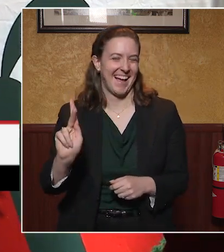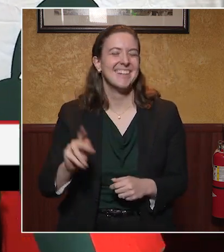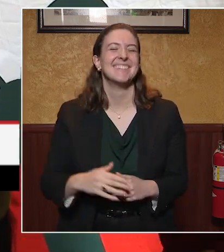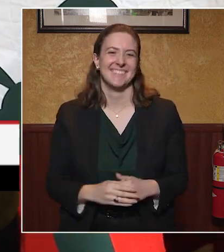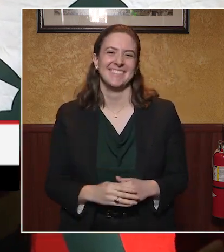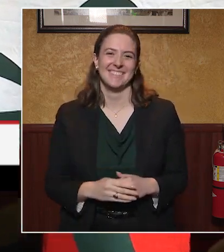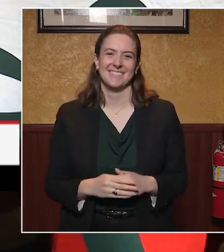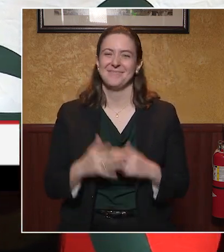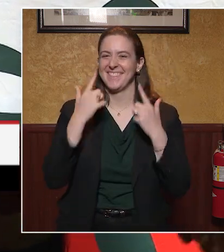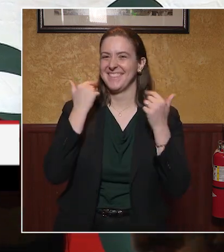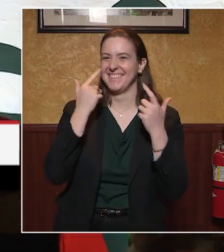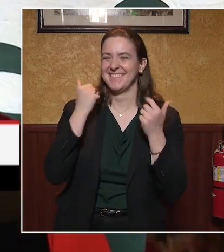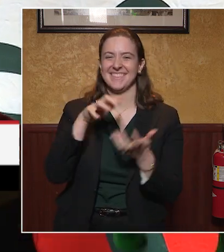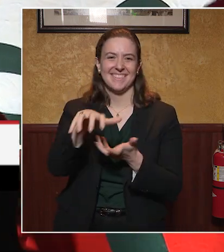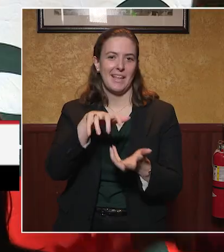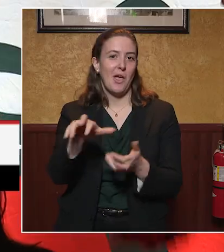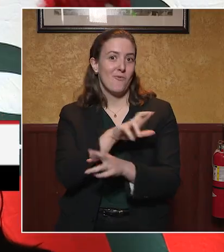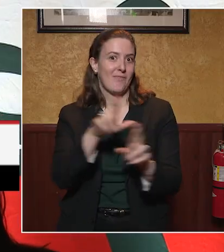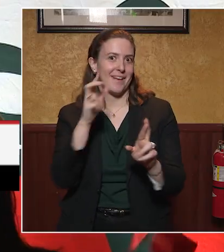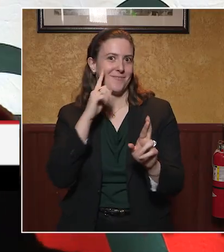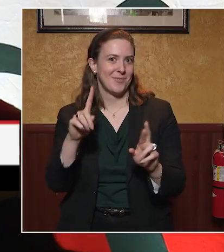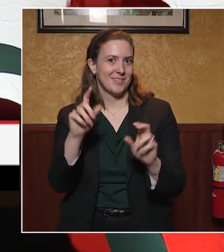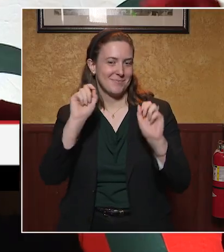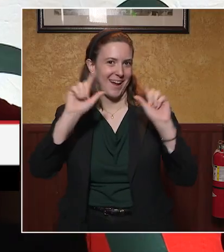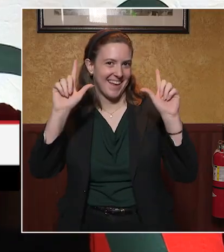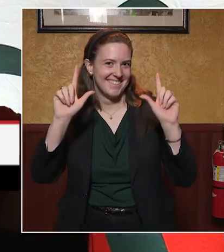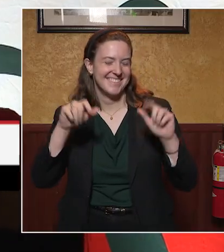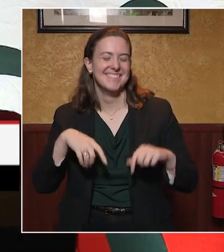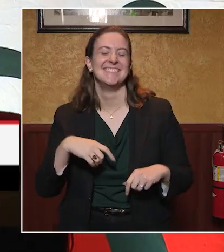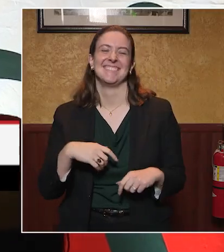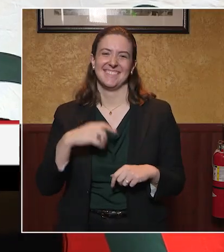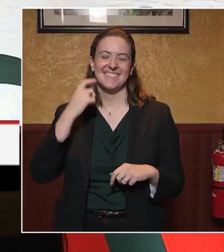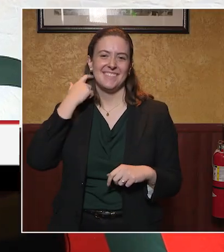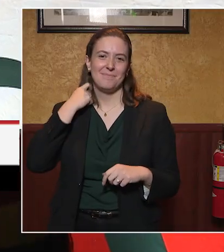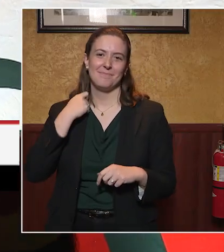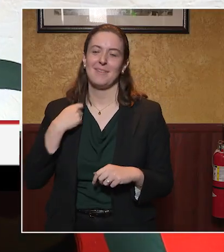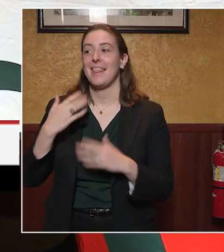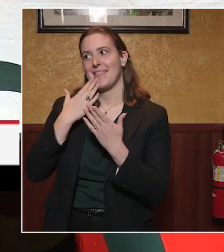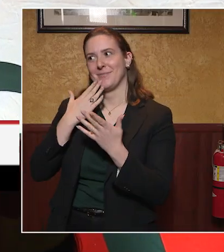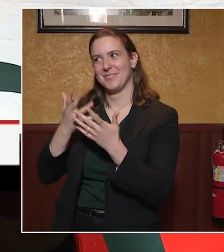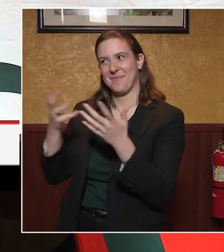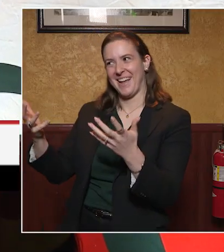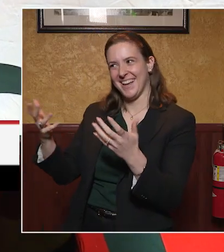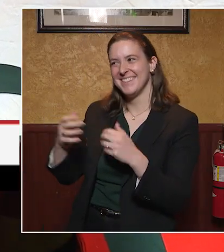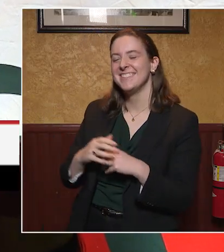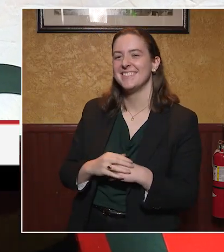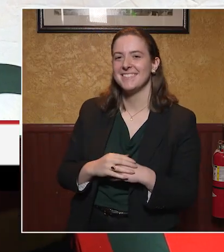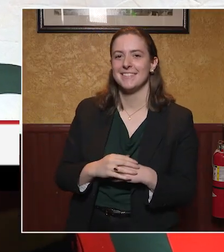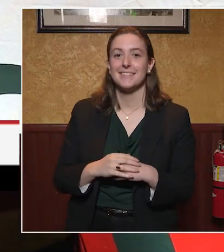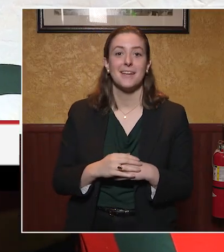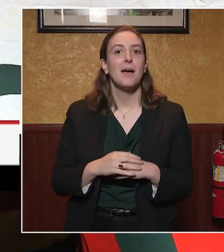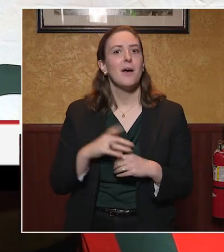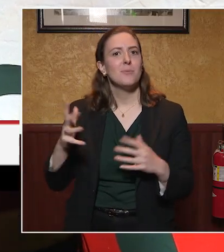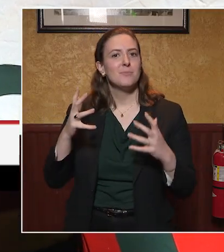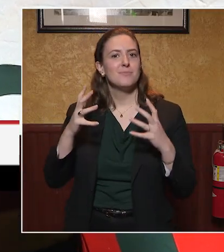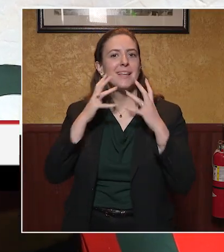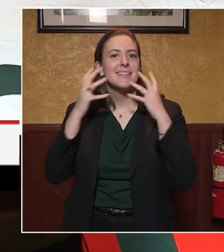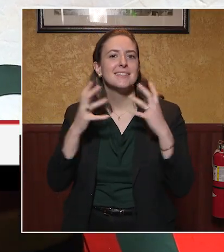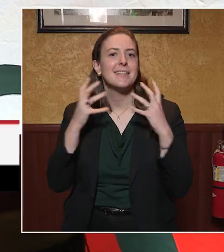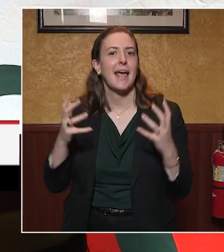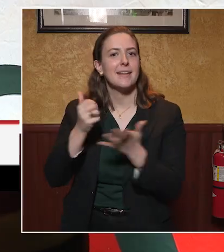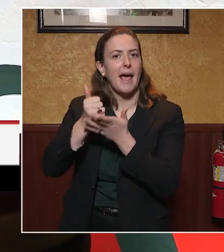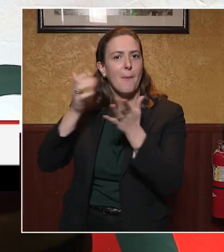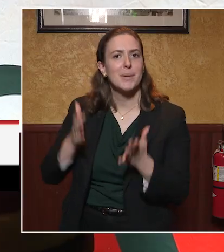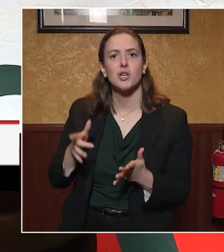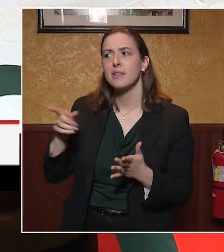ready to be surprised, everybody. Now, thank you so much. I'll tell you, Santa's helpers, they're just so proactive. I